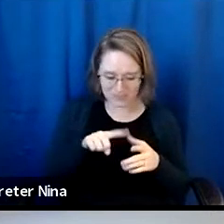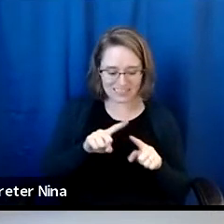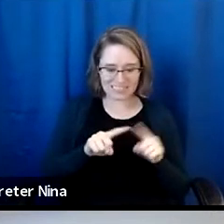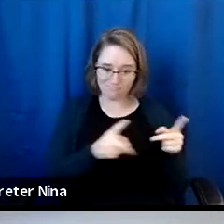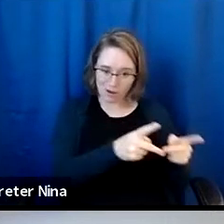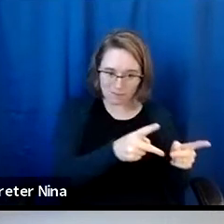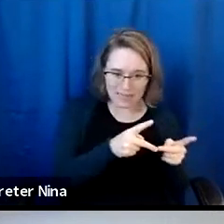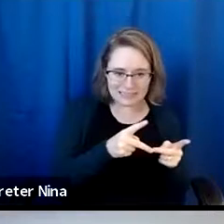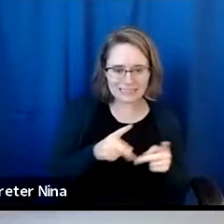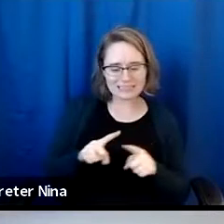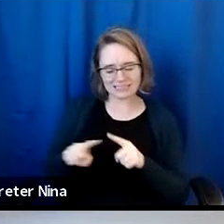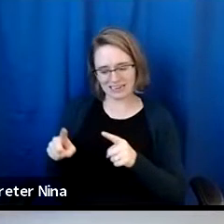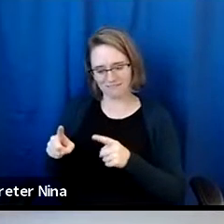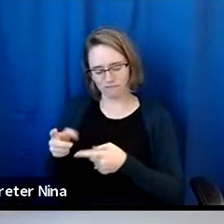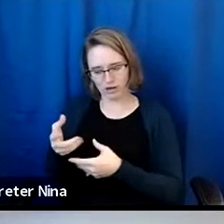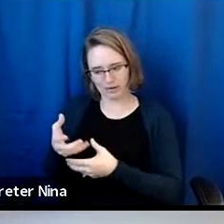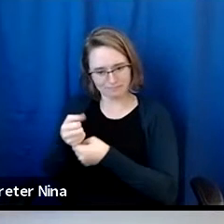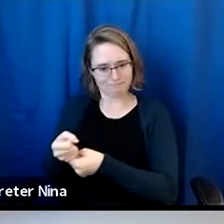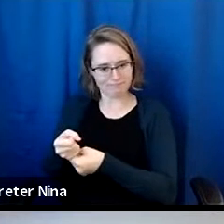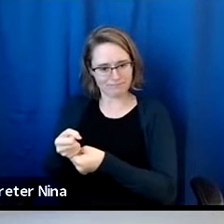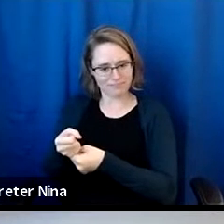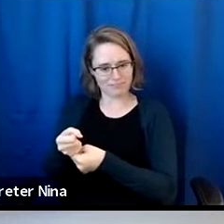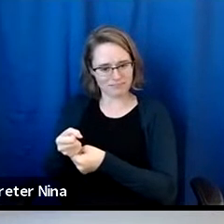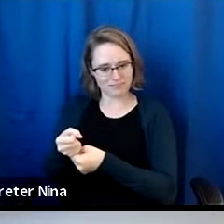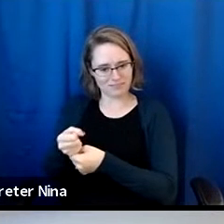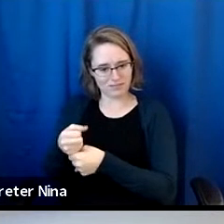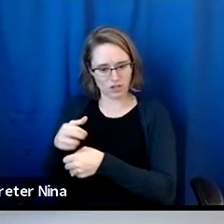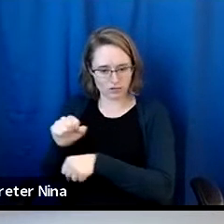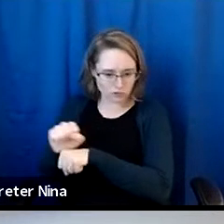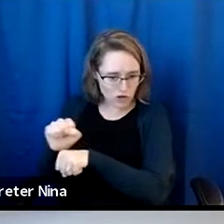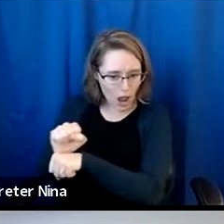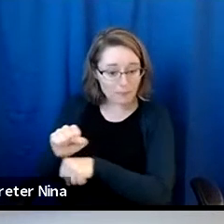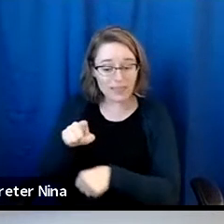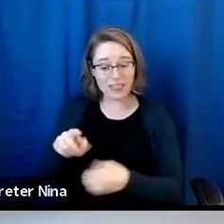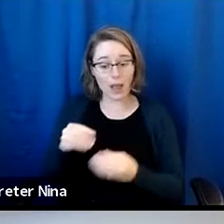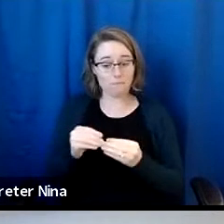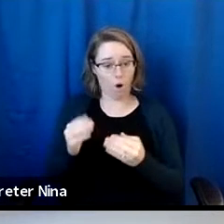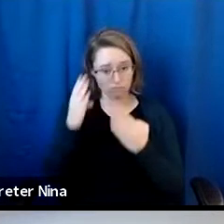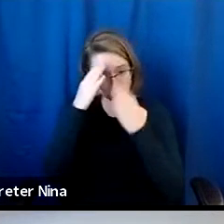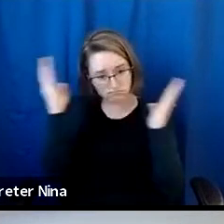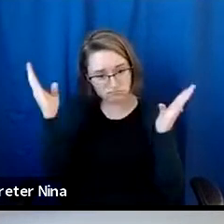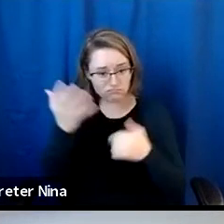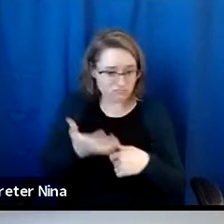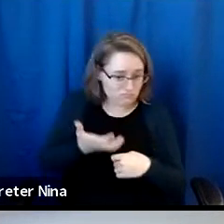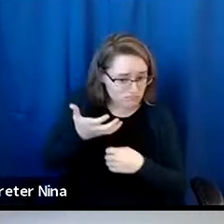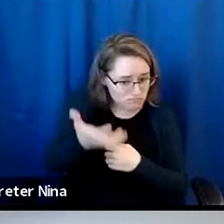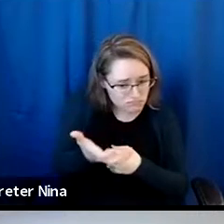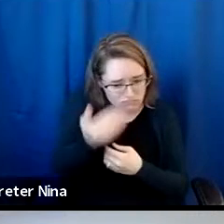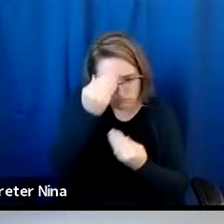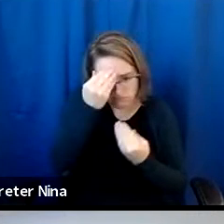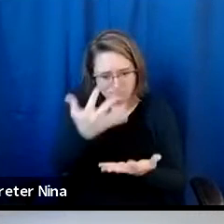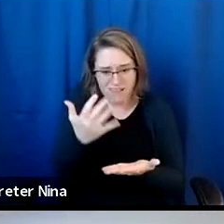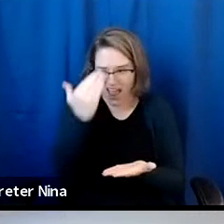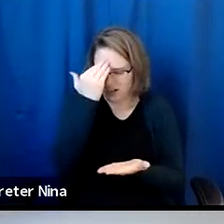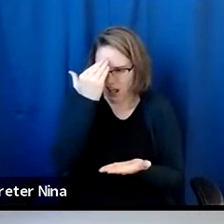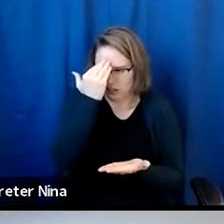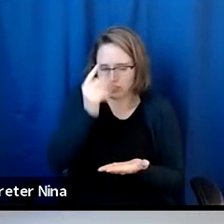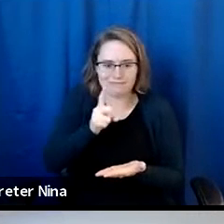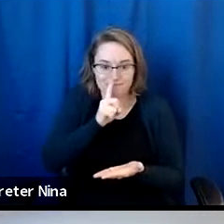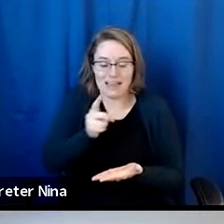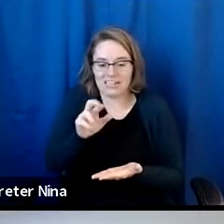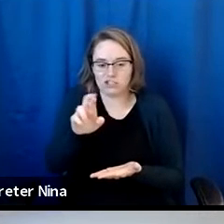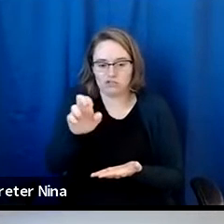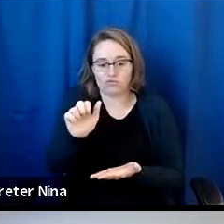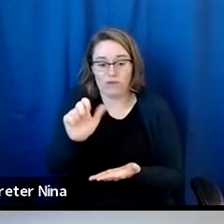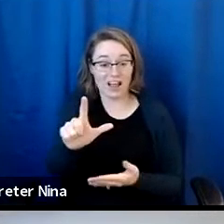trusting relationships, that they started sharing more, being more vulnerable, disclosing more, and just acknowledging that it's a real thing.